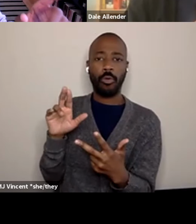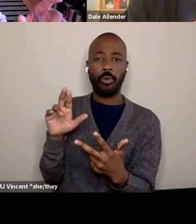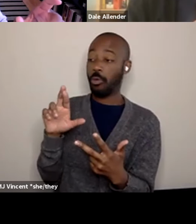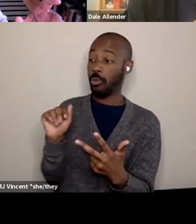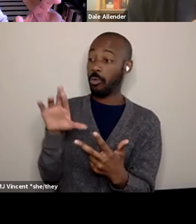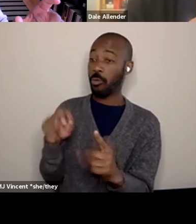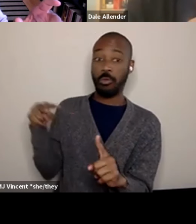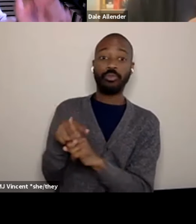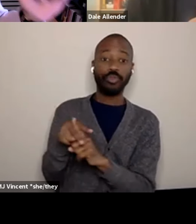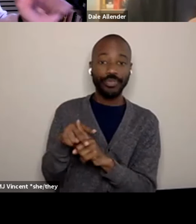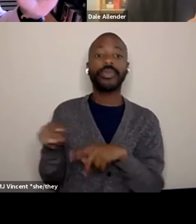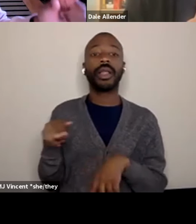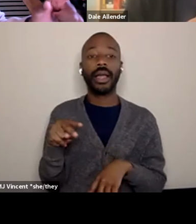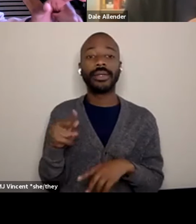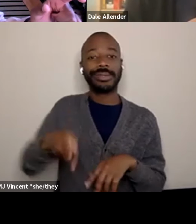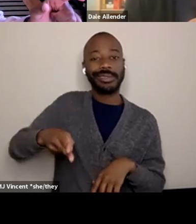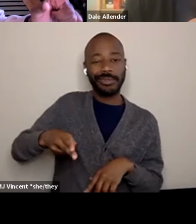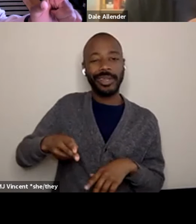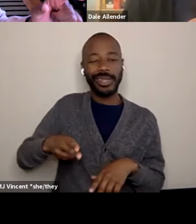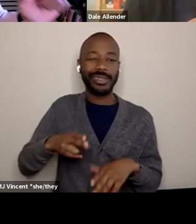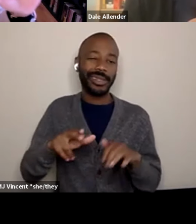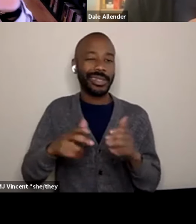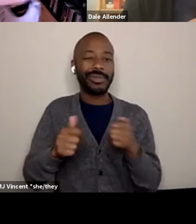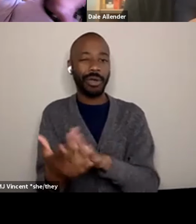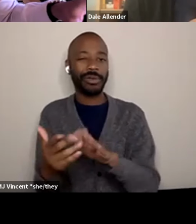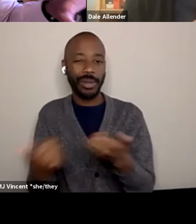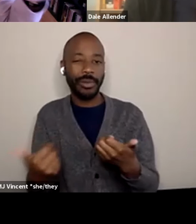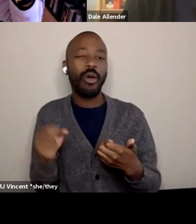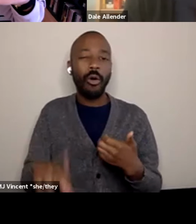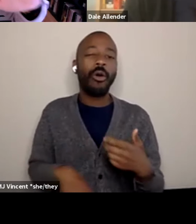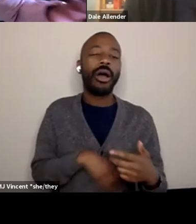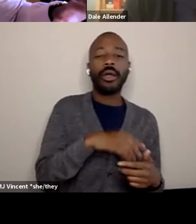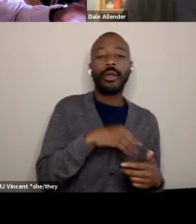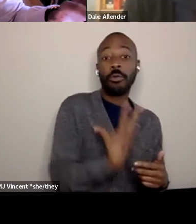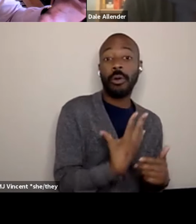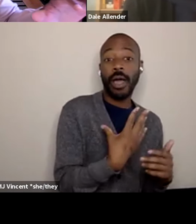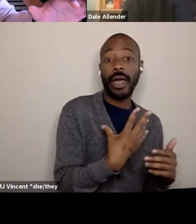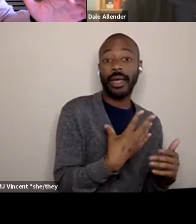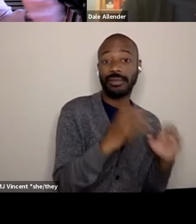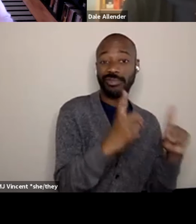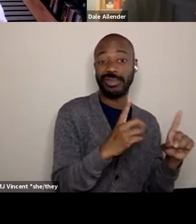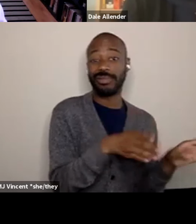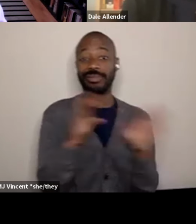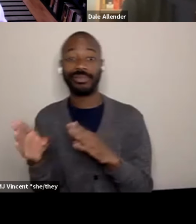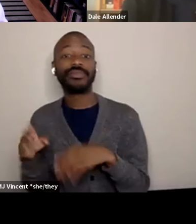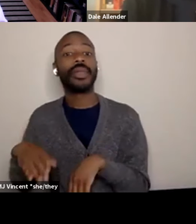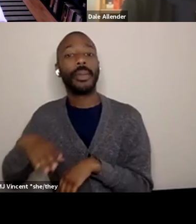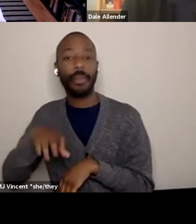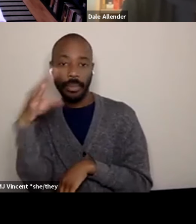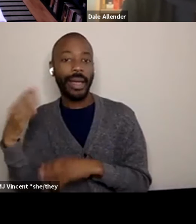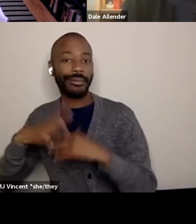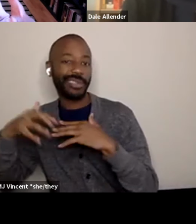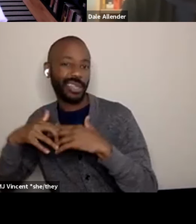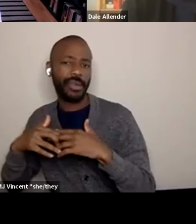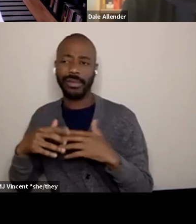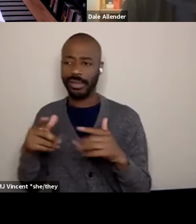treated separately, or really the Black and Native experience is seen as an anomaly or at the margins. But this text is going to be